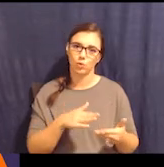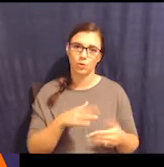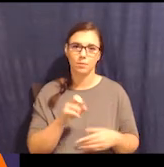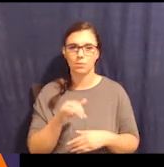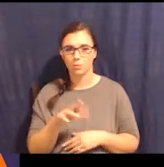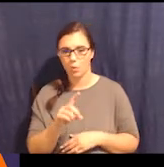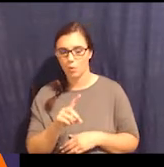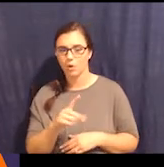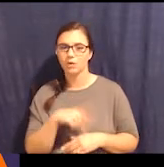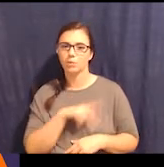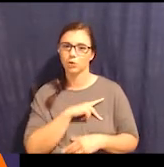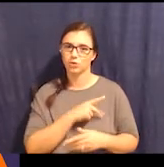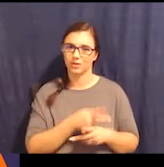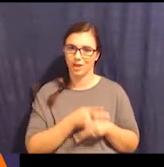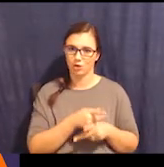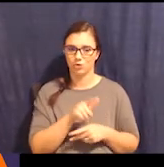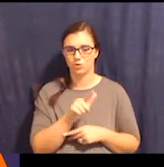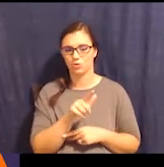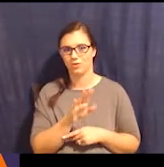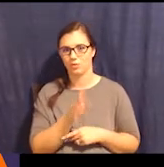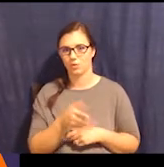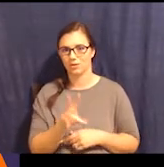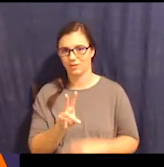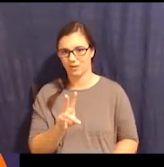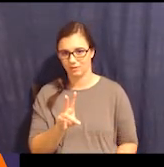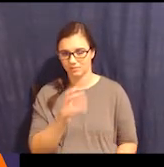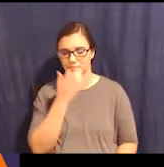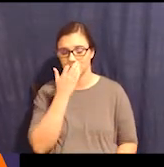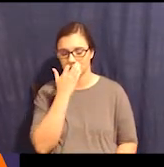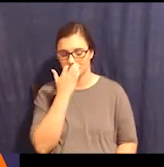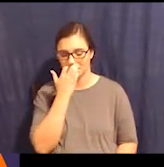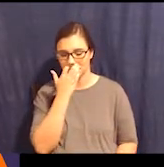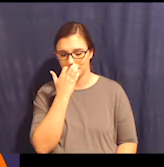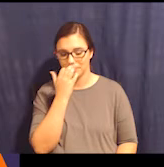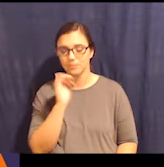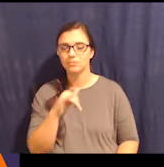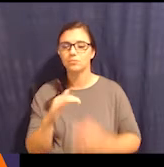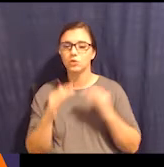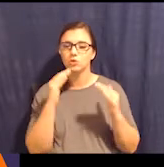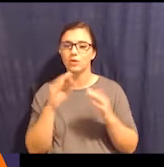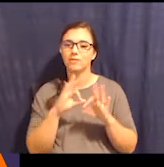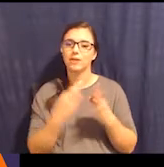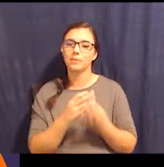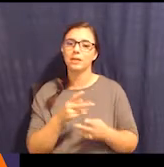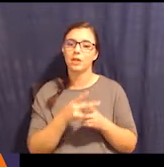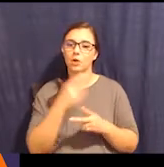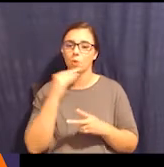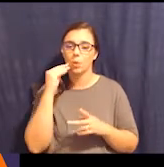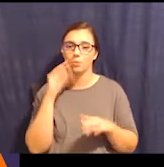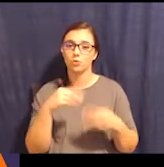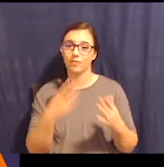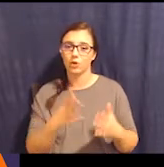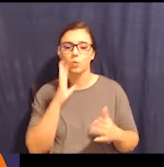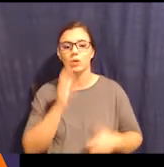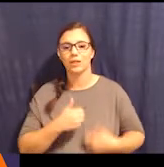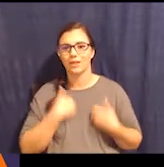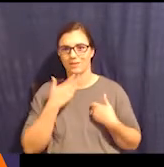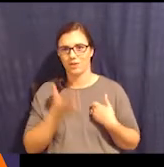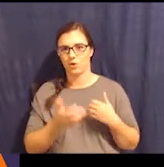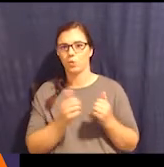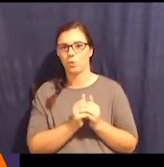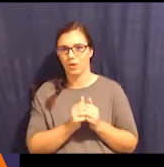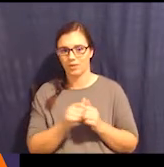The adult family care home provider lives in the home with the residents, and mental health overlay